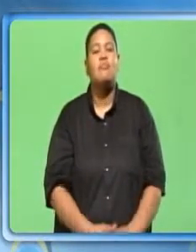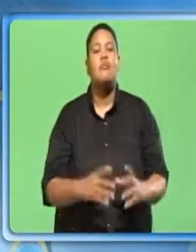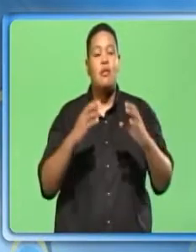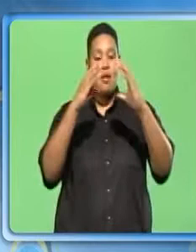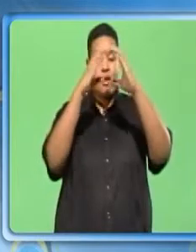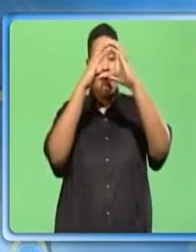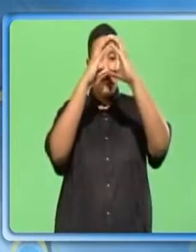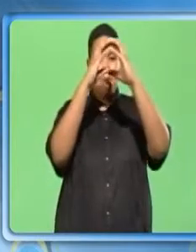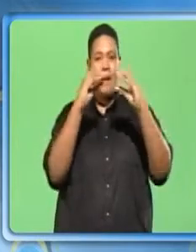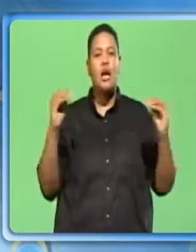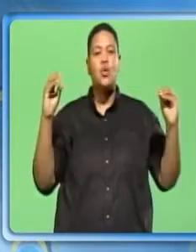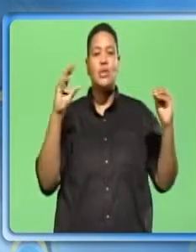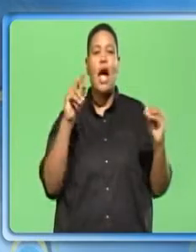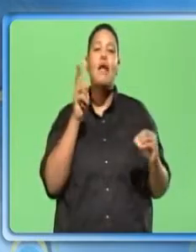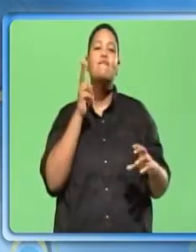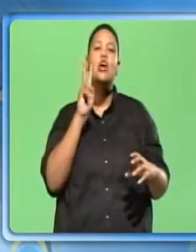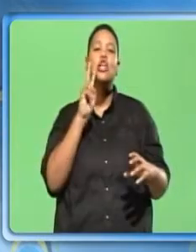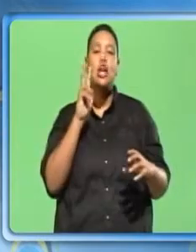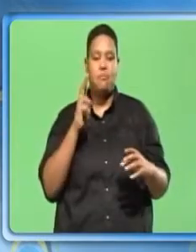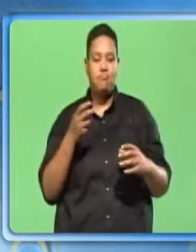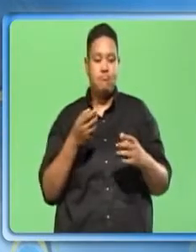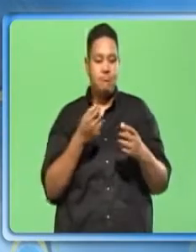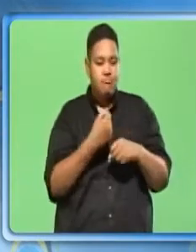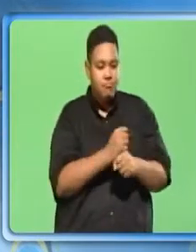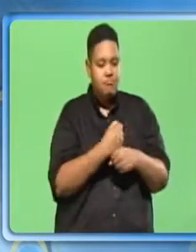Mitosis and vegetative reproduction.